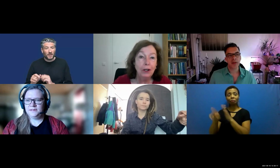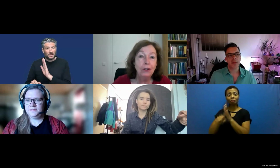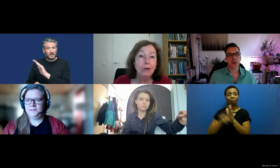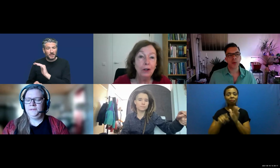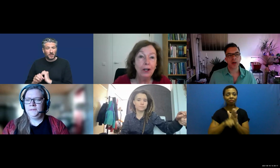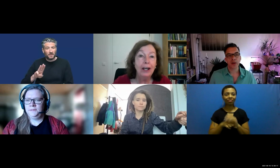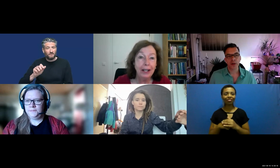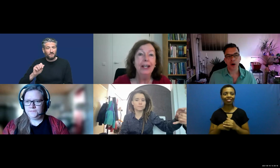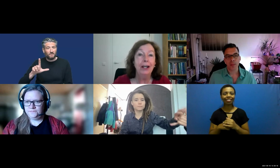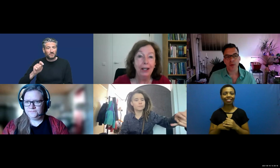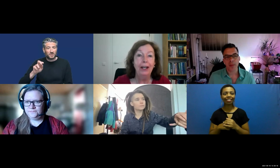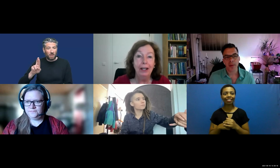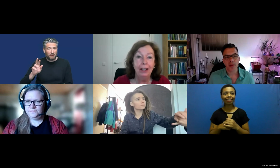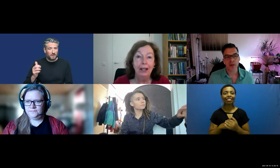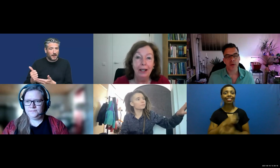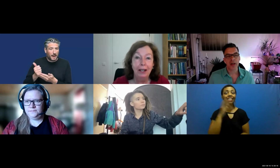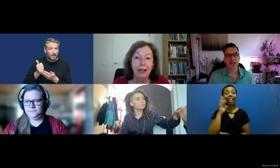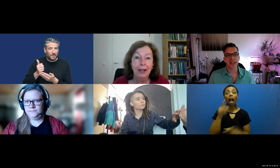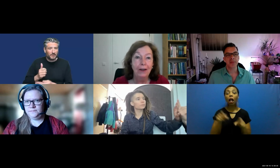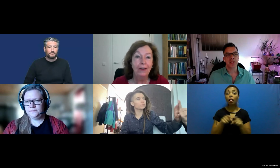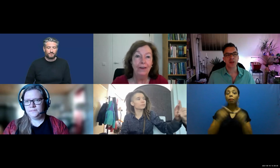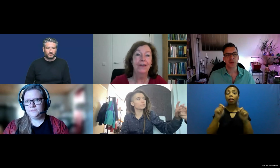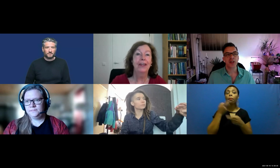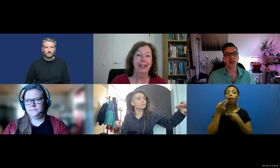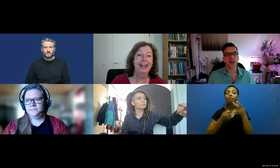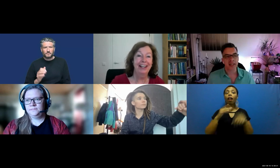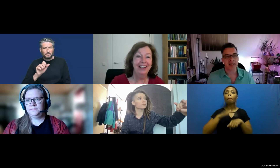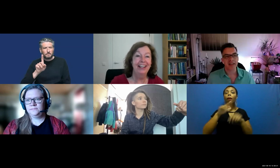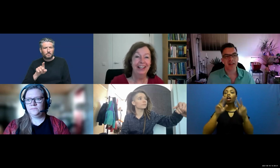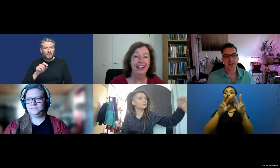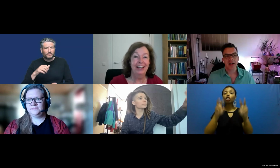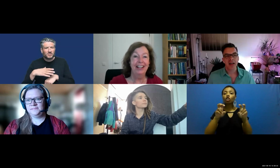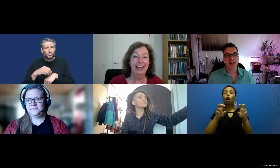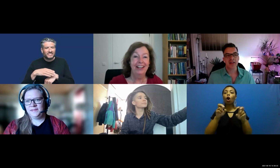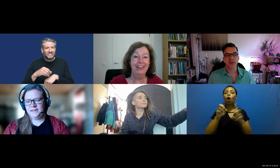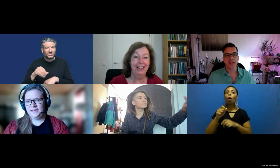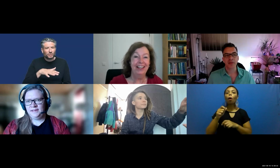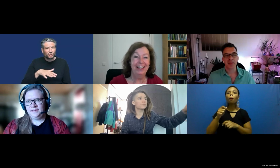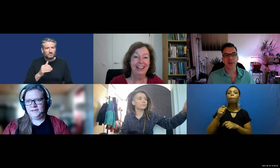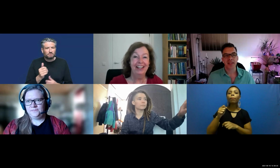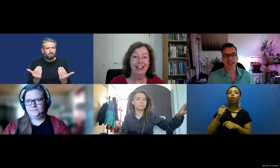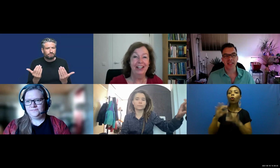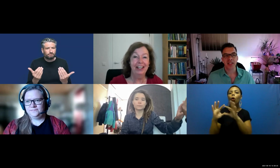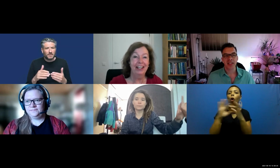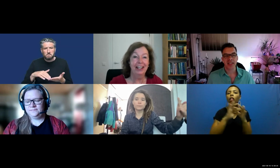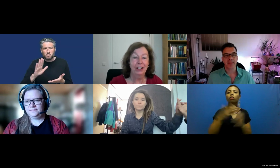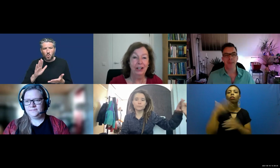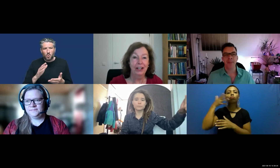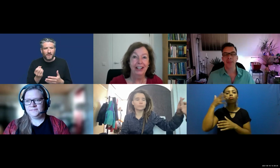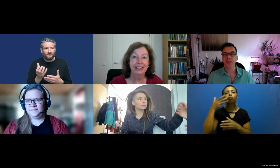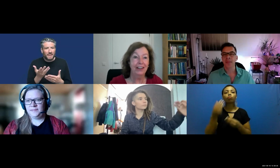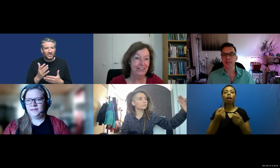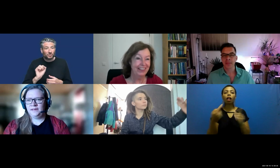question whether Moa could talk more about her work in the Swedish context, and it was a great presentation